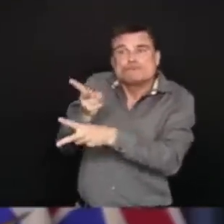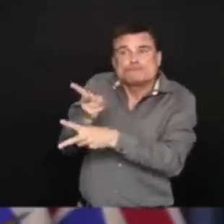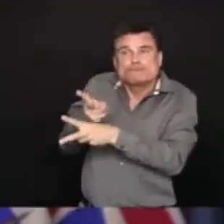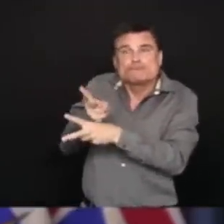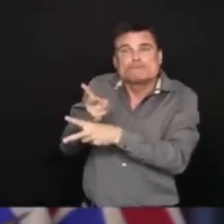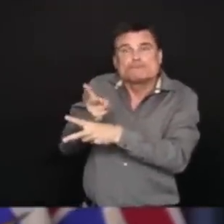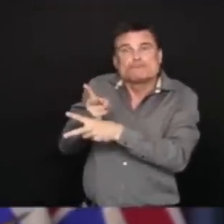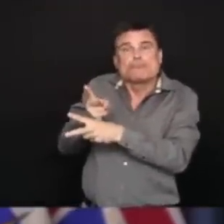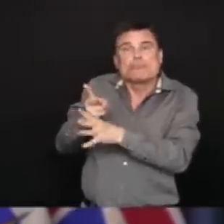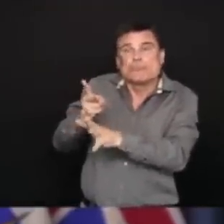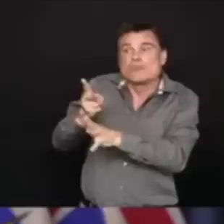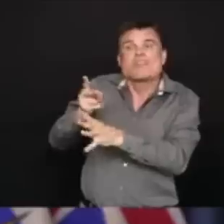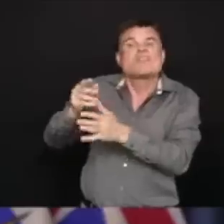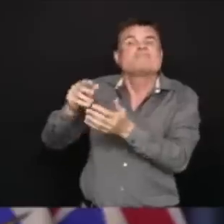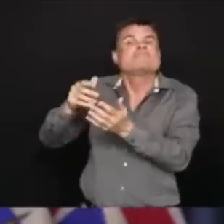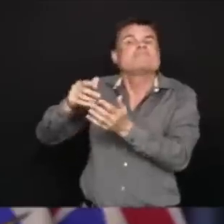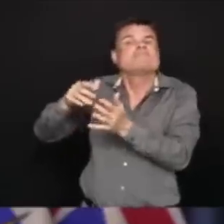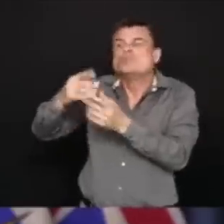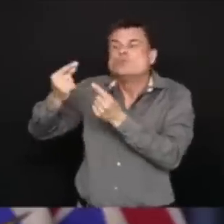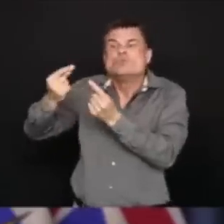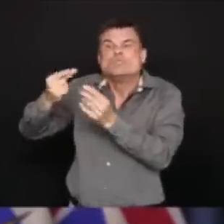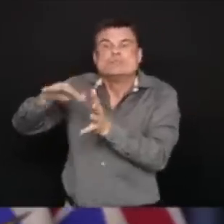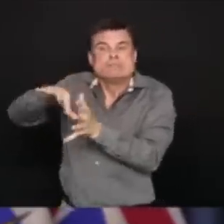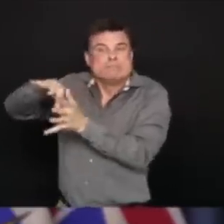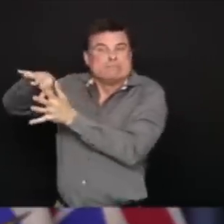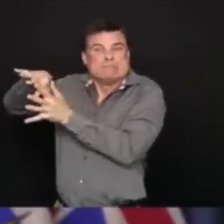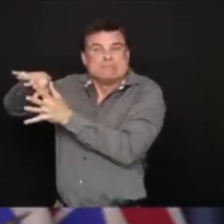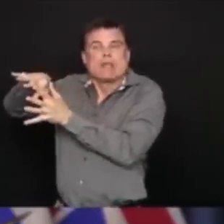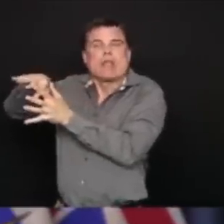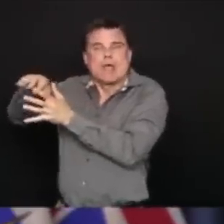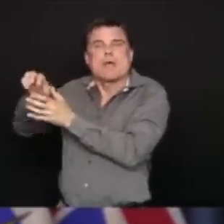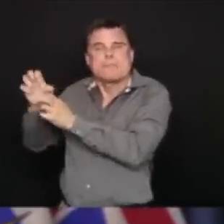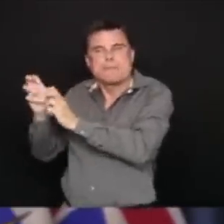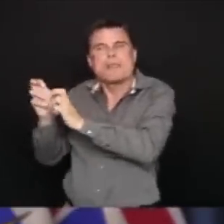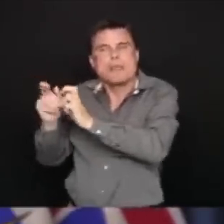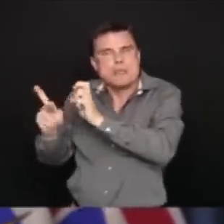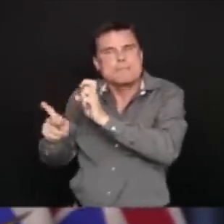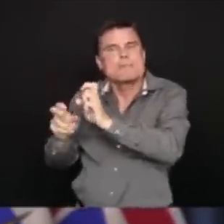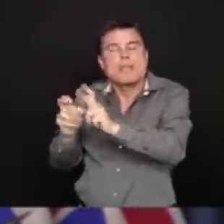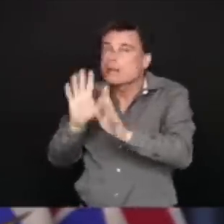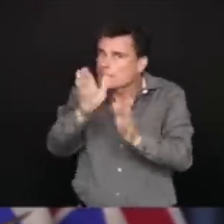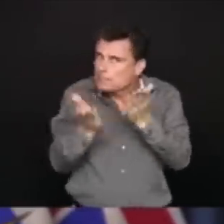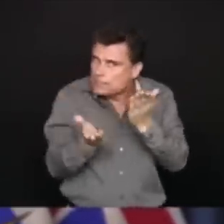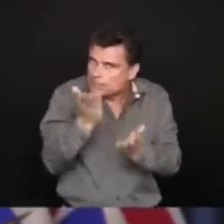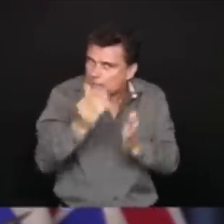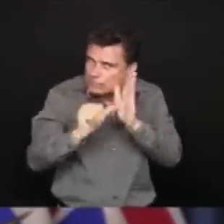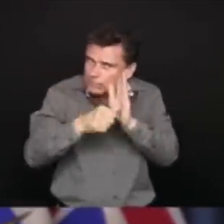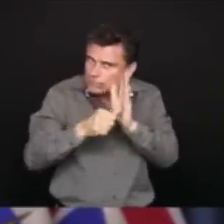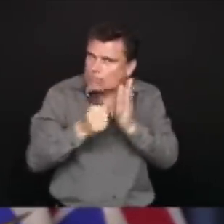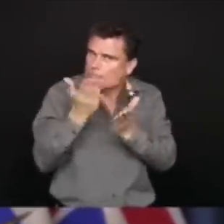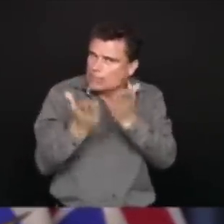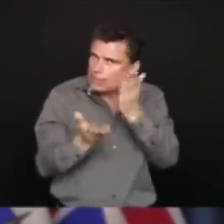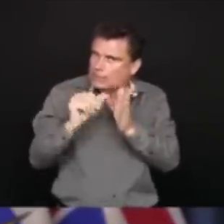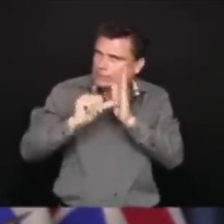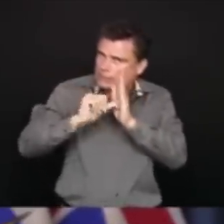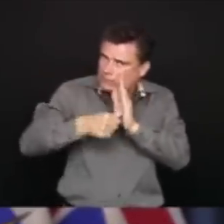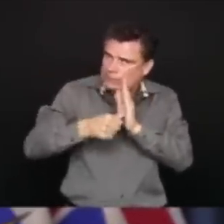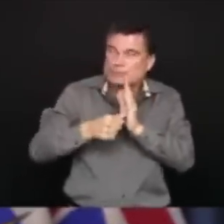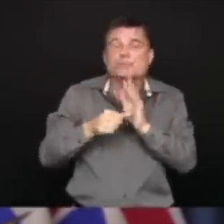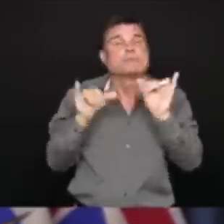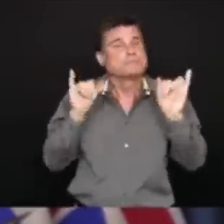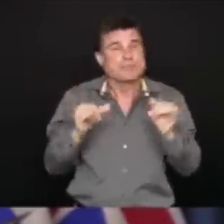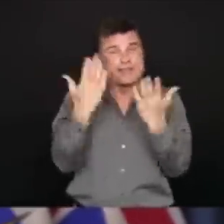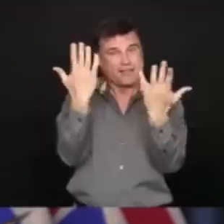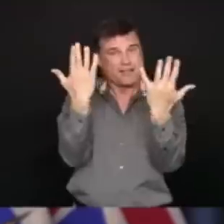do today. So things like cleaning our hands, covering our cough, staying home when we are ill, no matter